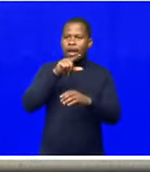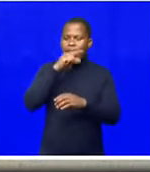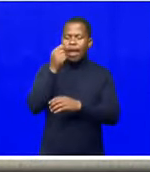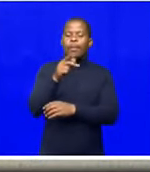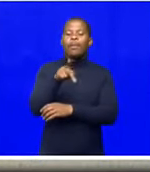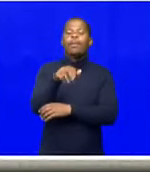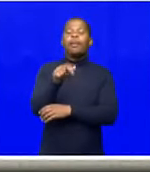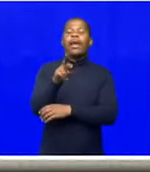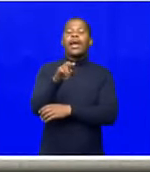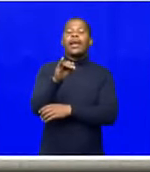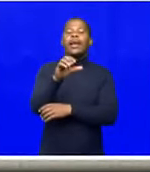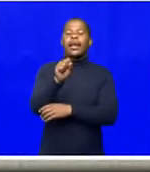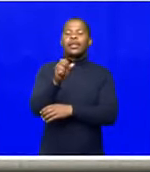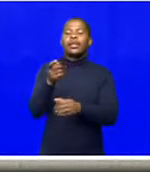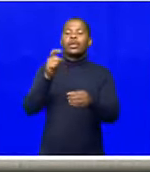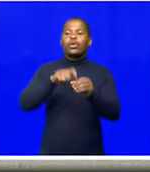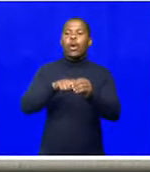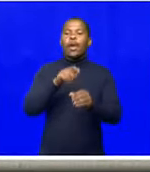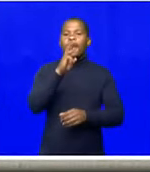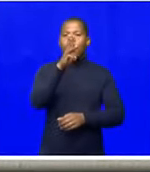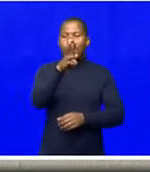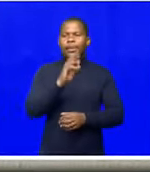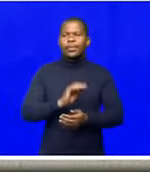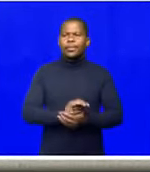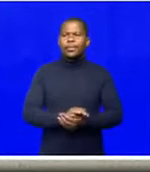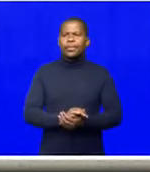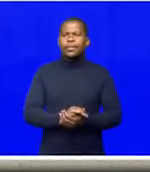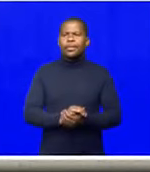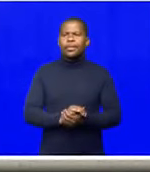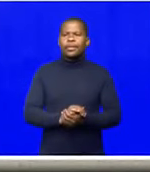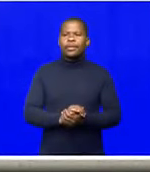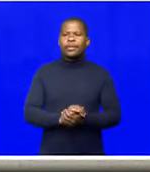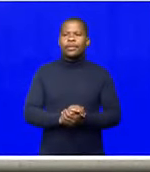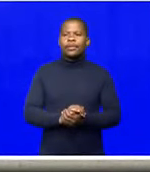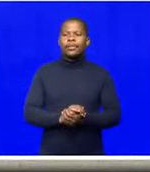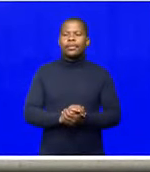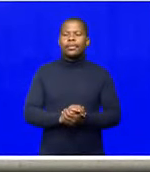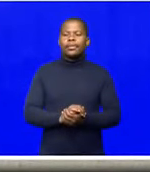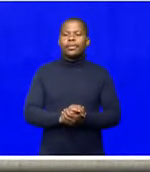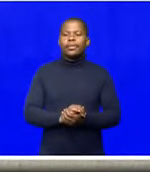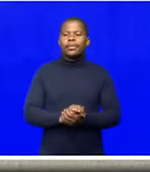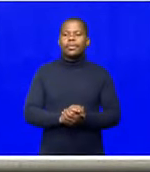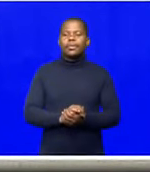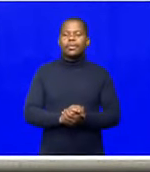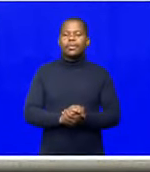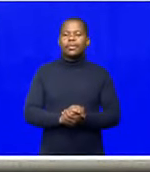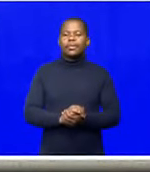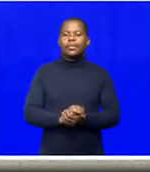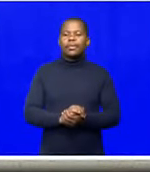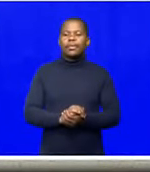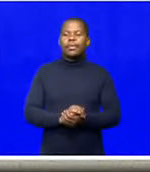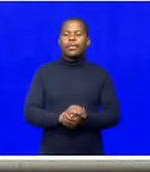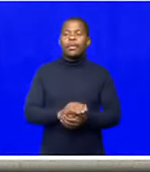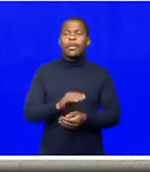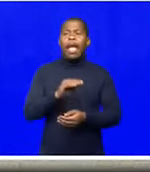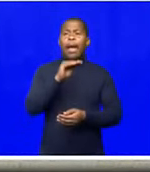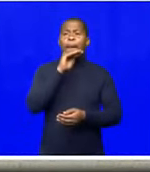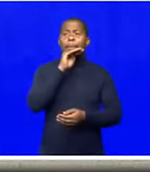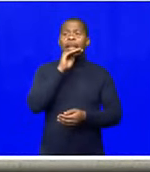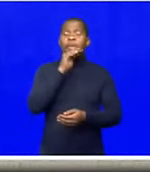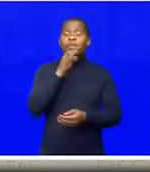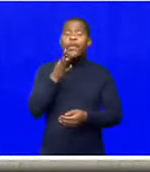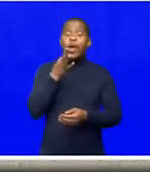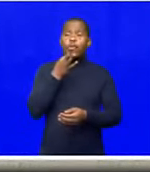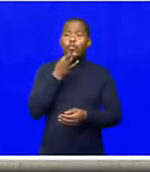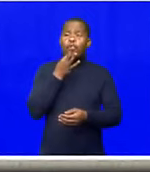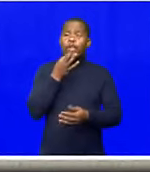us amid all these seemingly insurmountable challenges is the desire to pave way for our young people